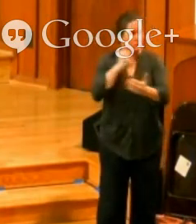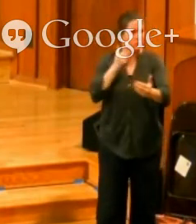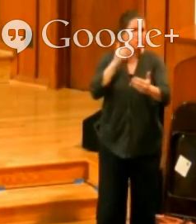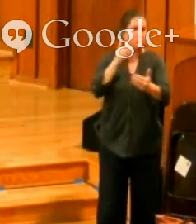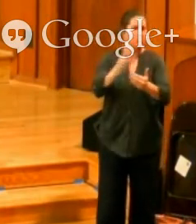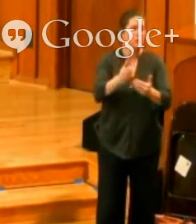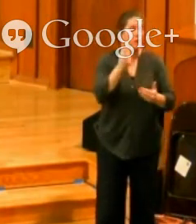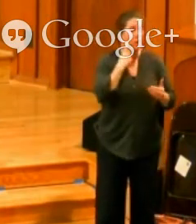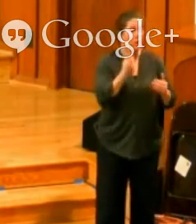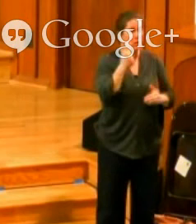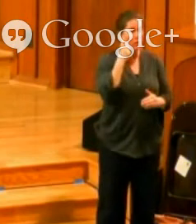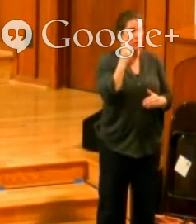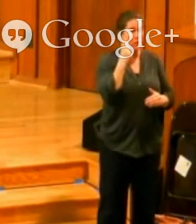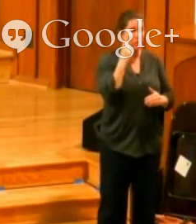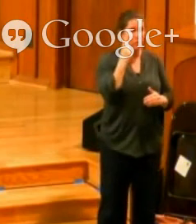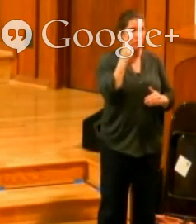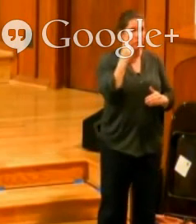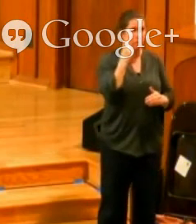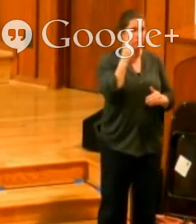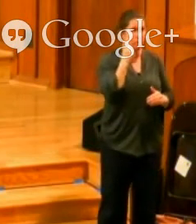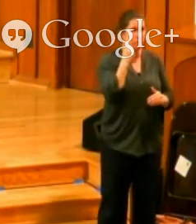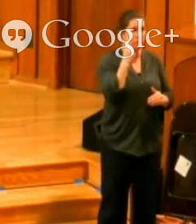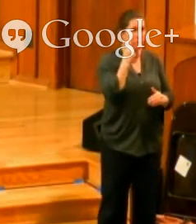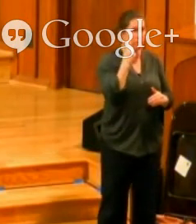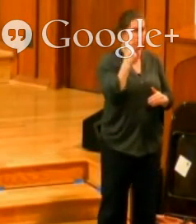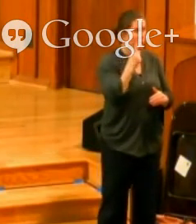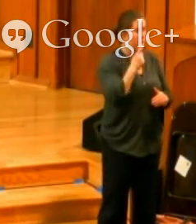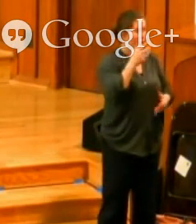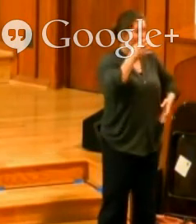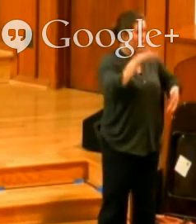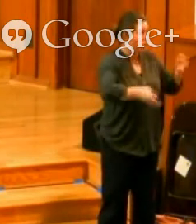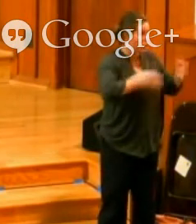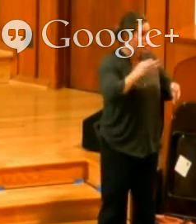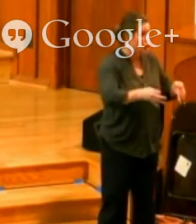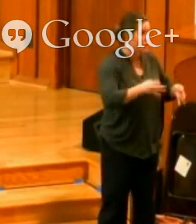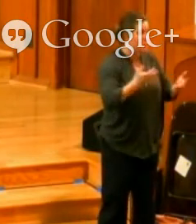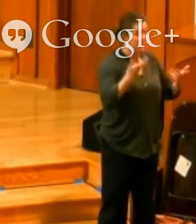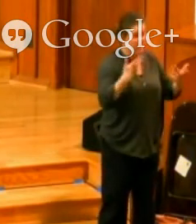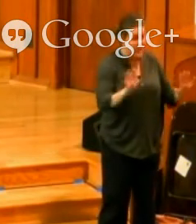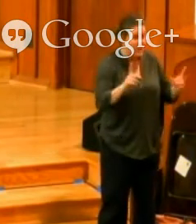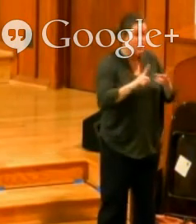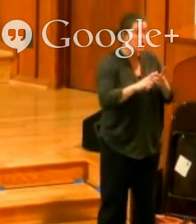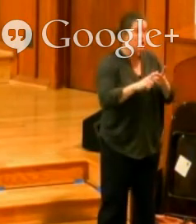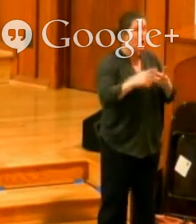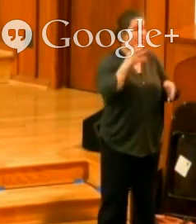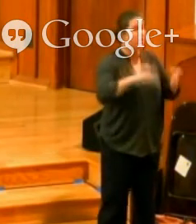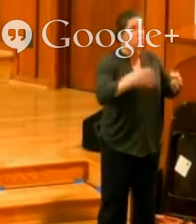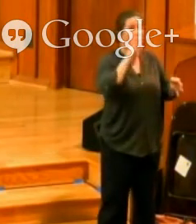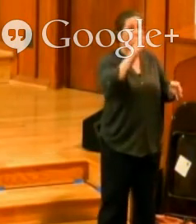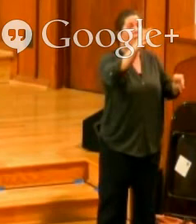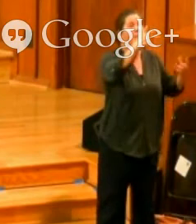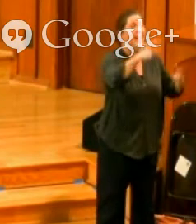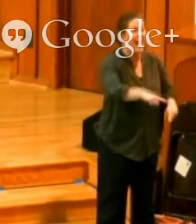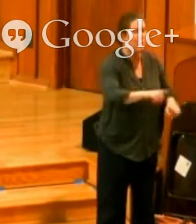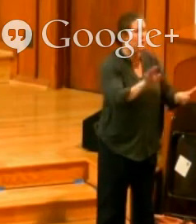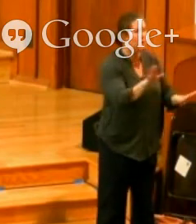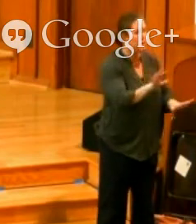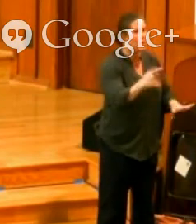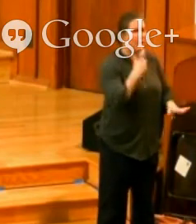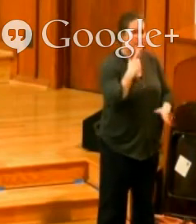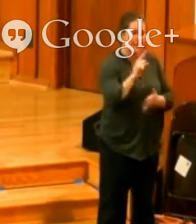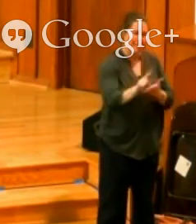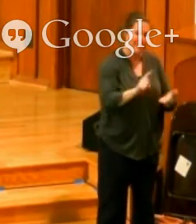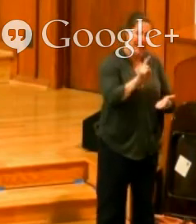the judgment came before. It's not saying the judgment is coming. The Bible's saying that the hour of his judgment